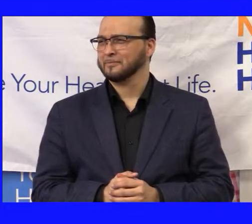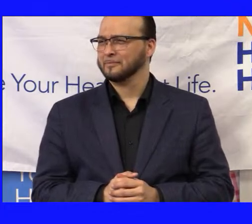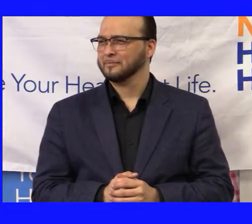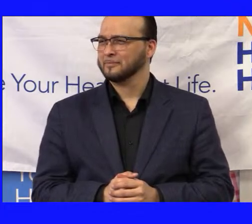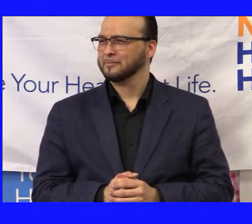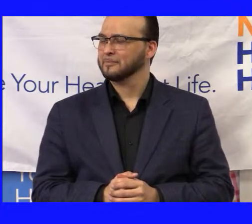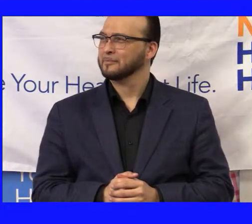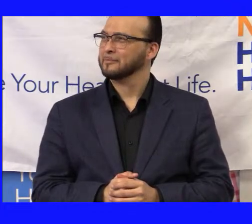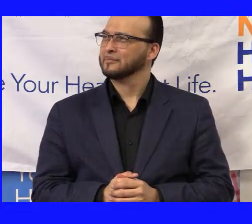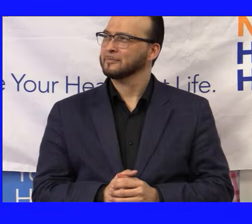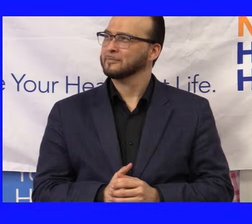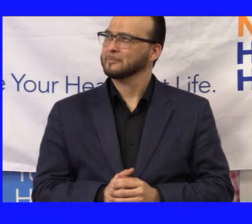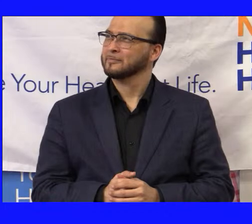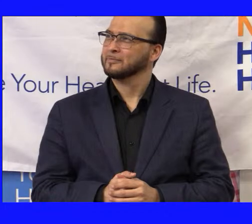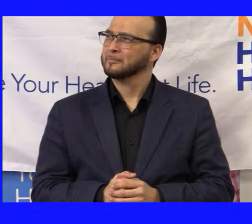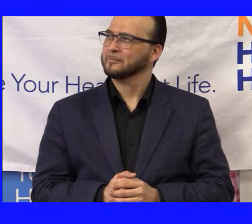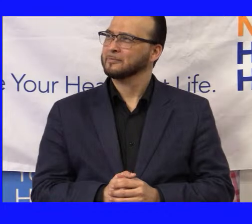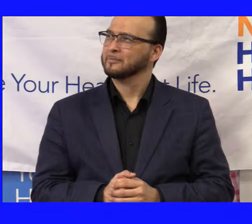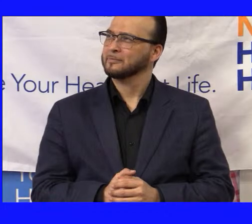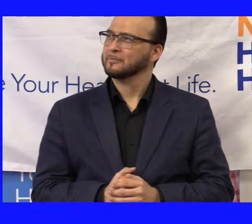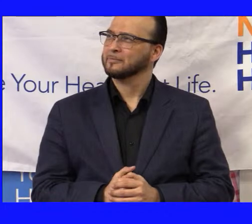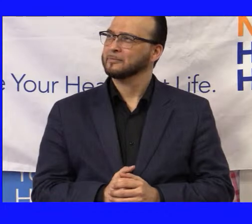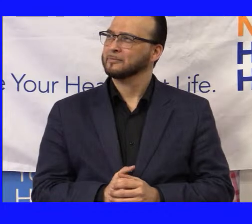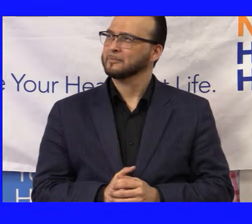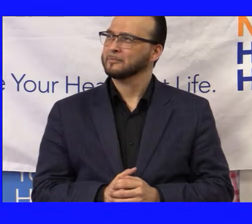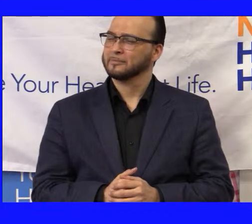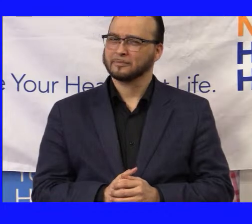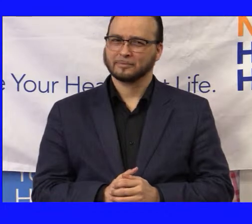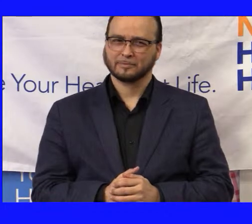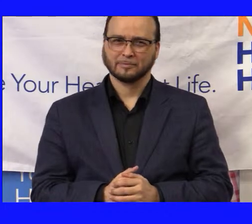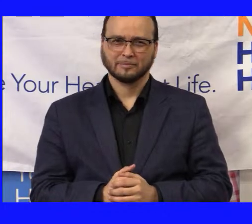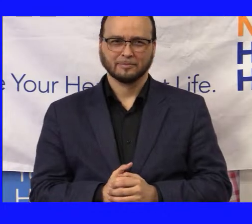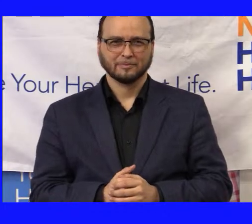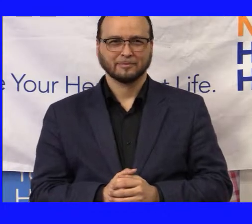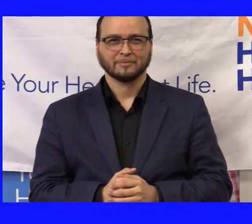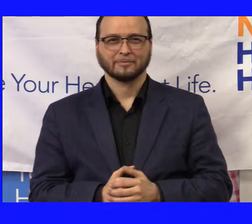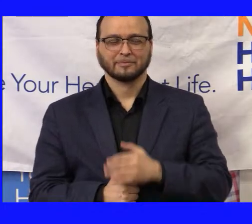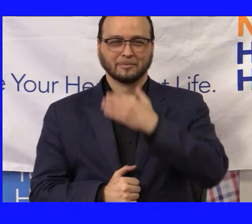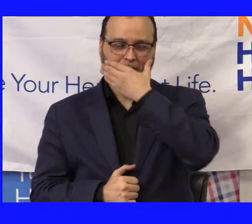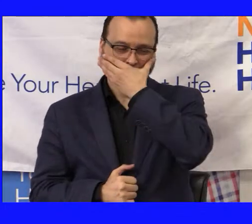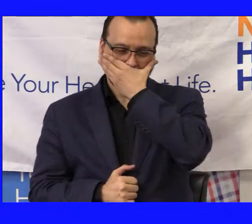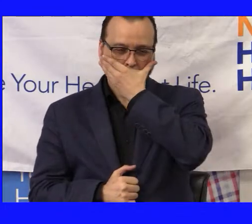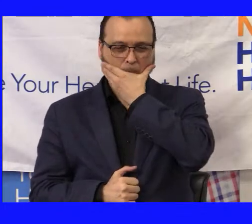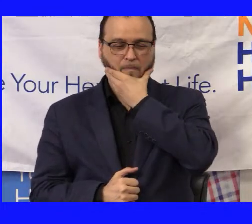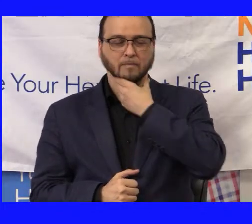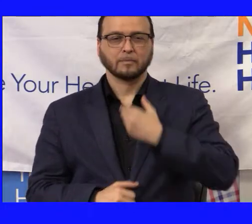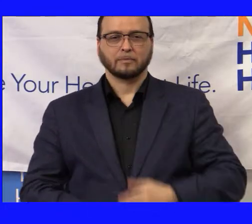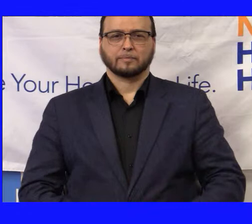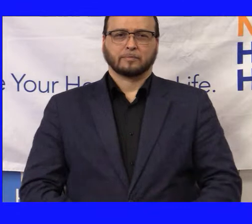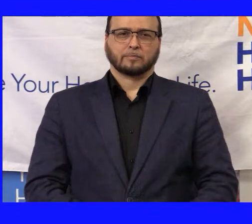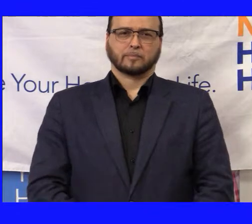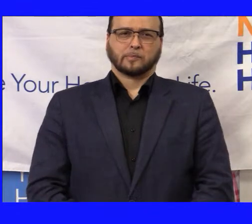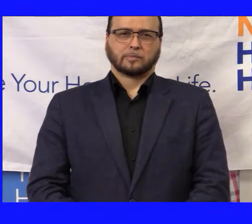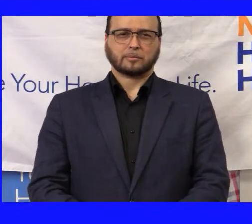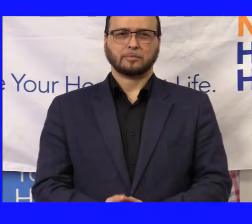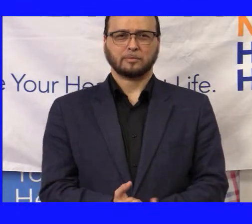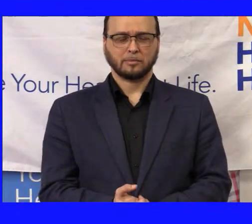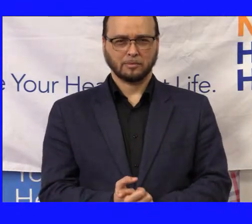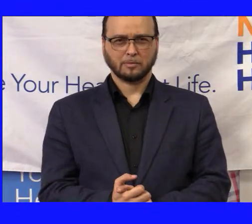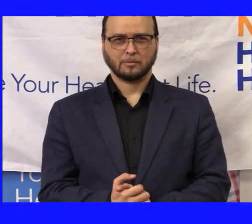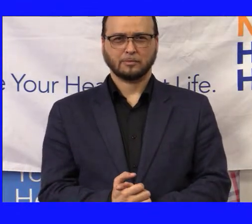transcript, okay? Dr. Calamere, 5 seconds after the recording, you can start.